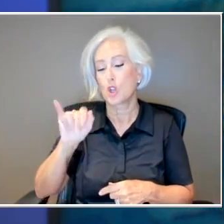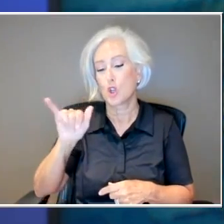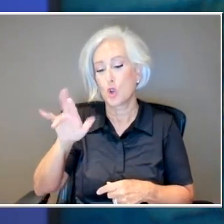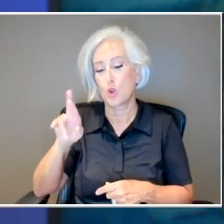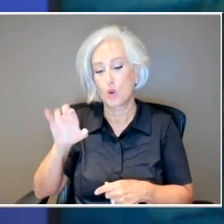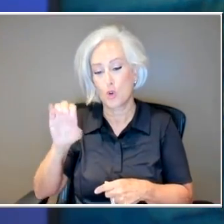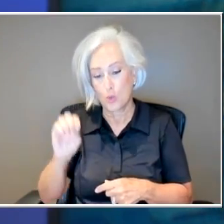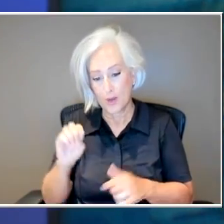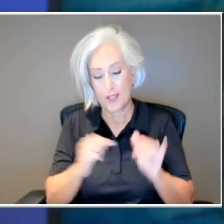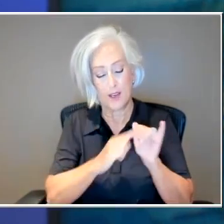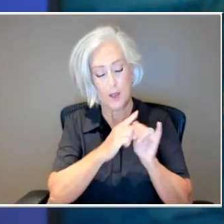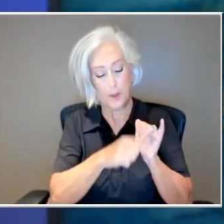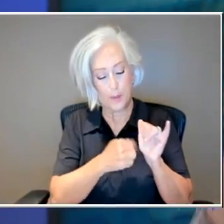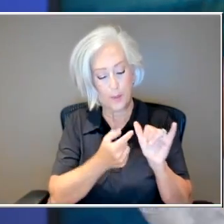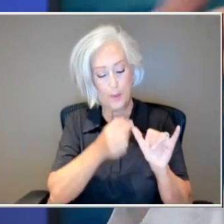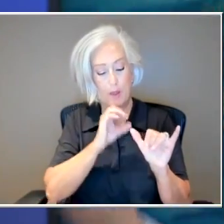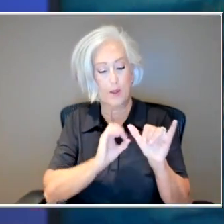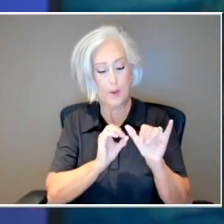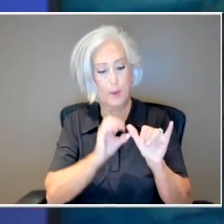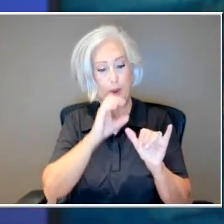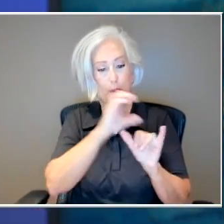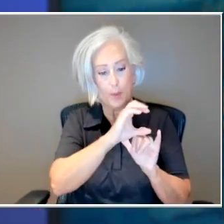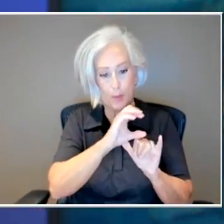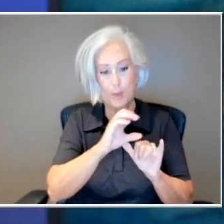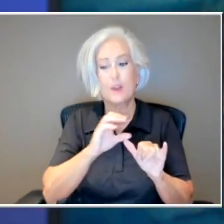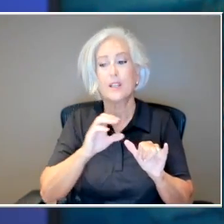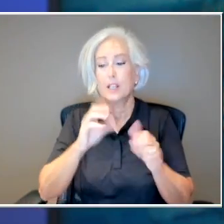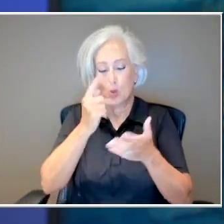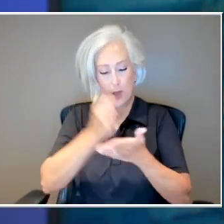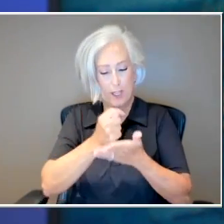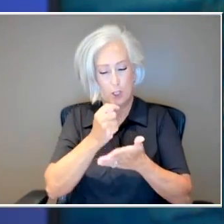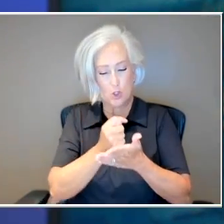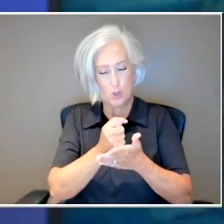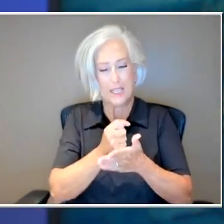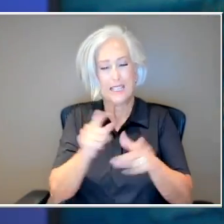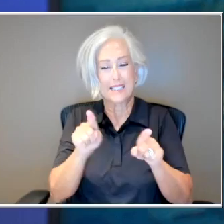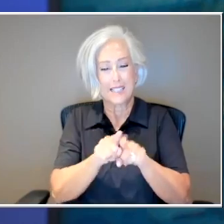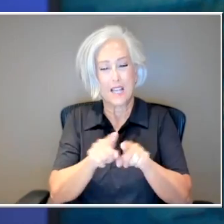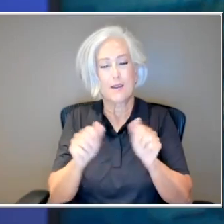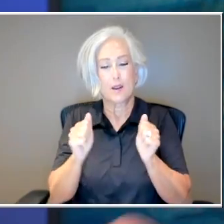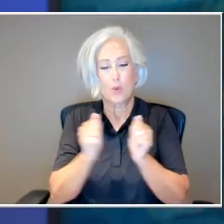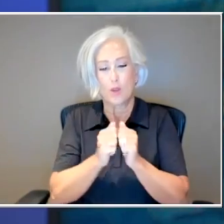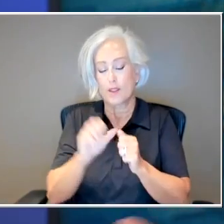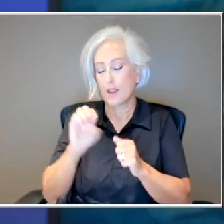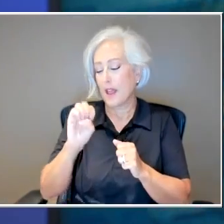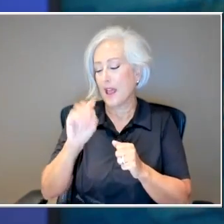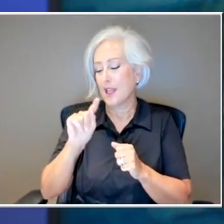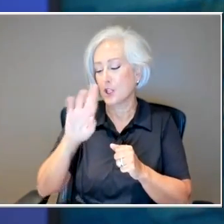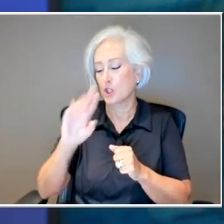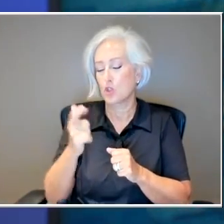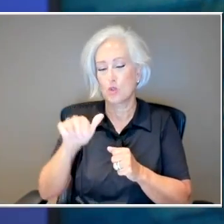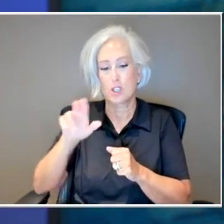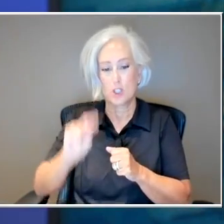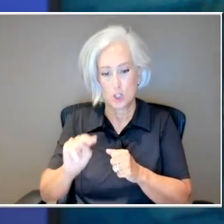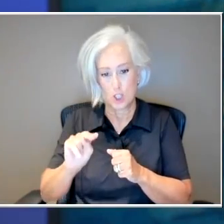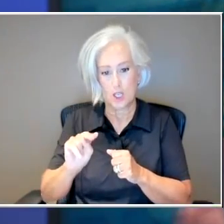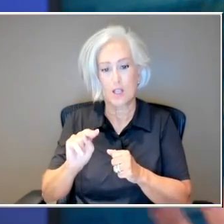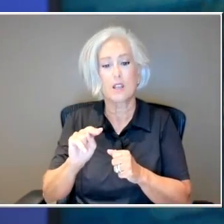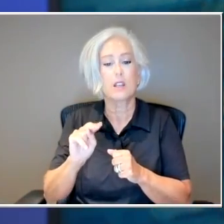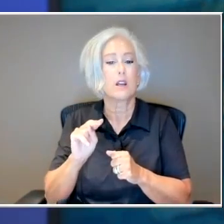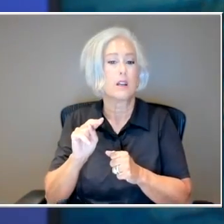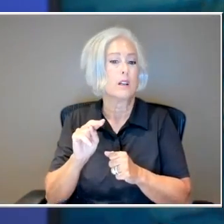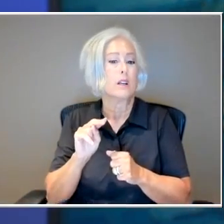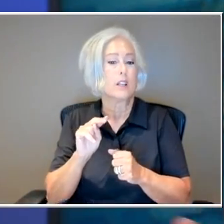that are being treated with estrogen receptors and things like that, and so many times, many of the same drugs are used in